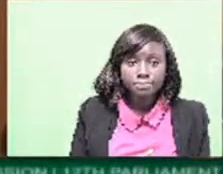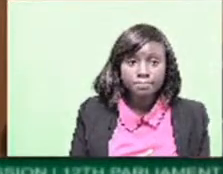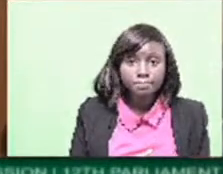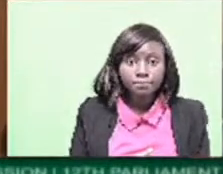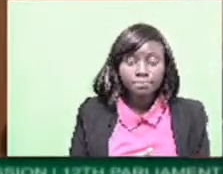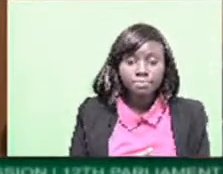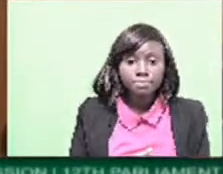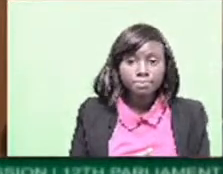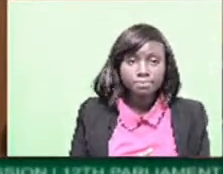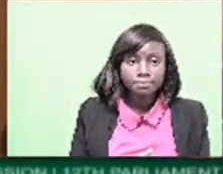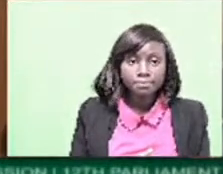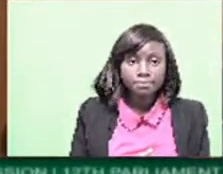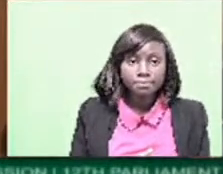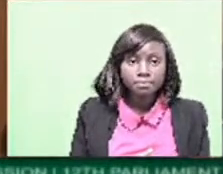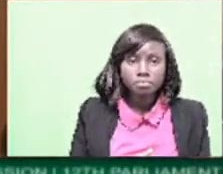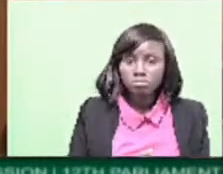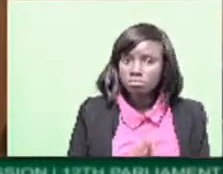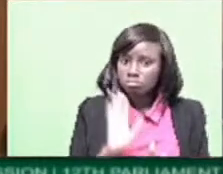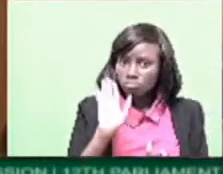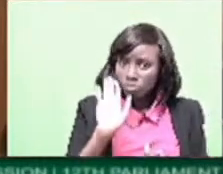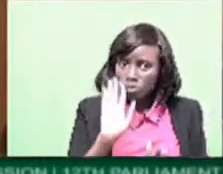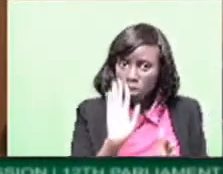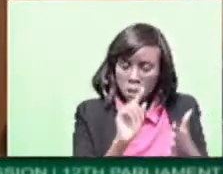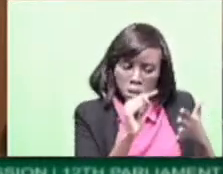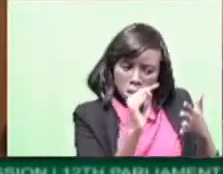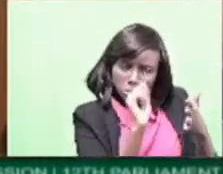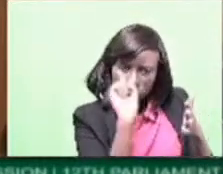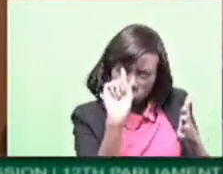if you just allow me to mention one or two